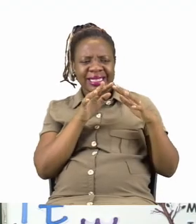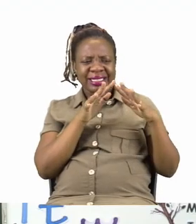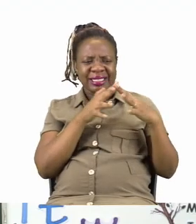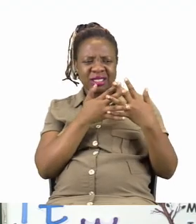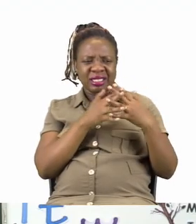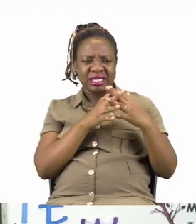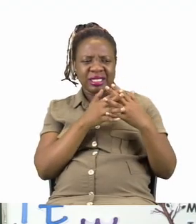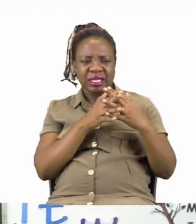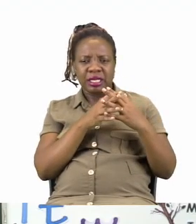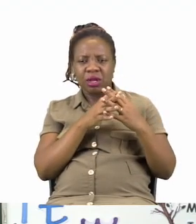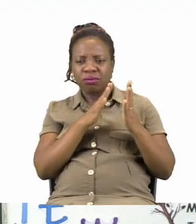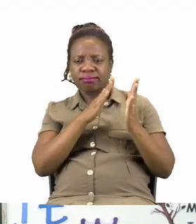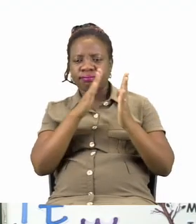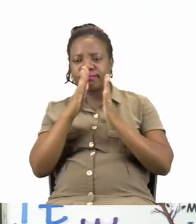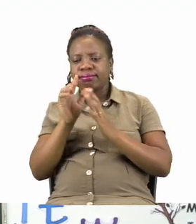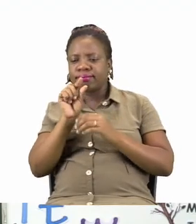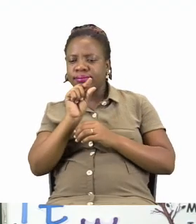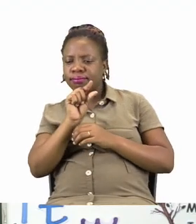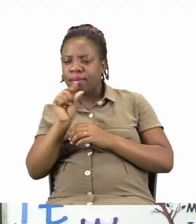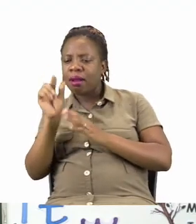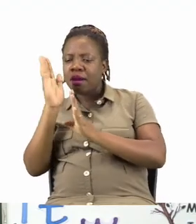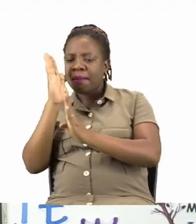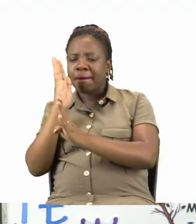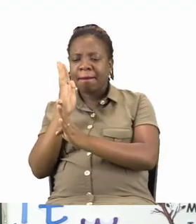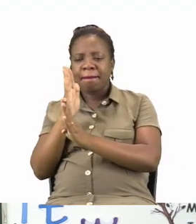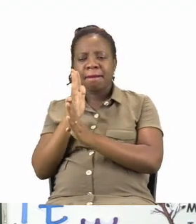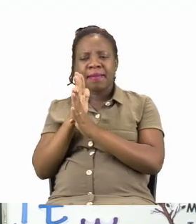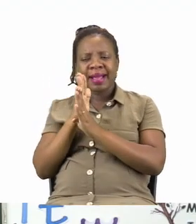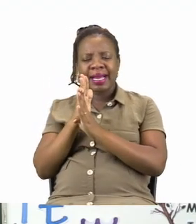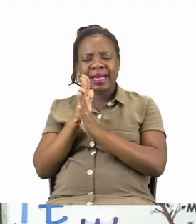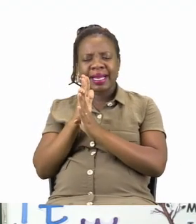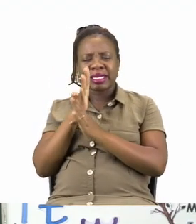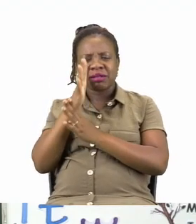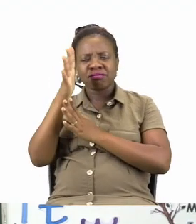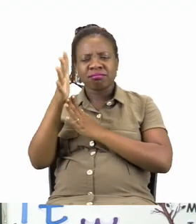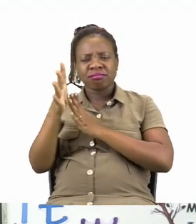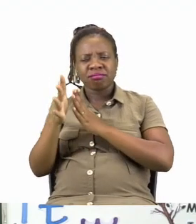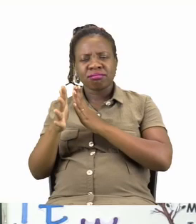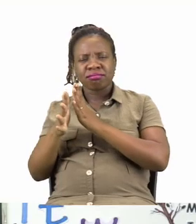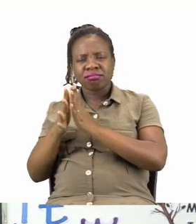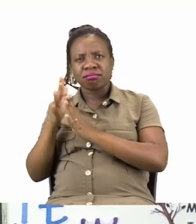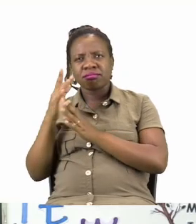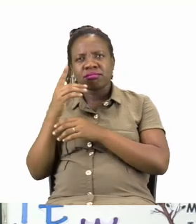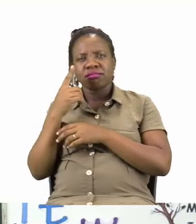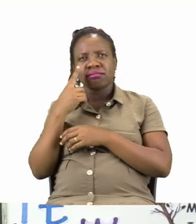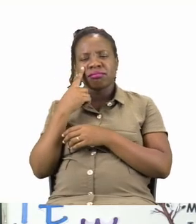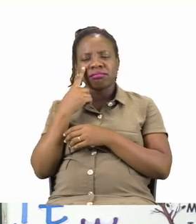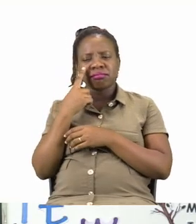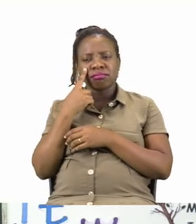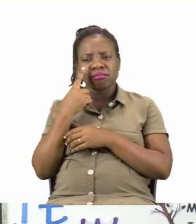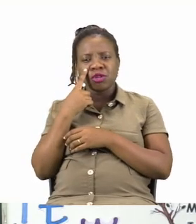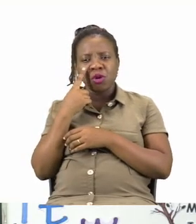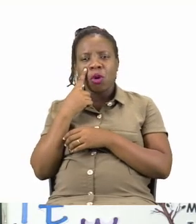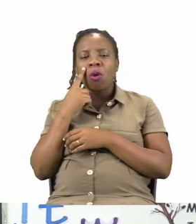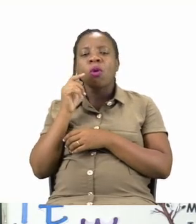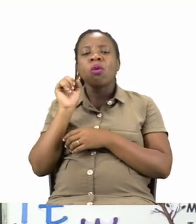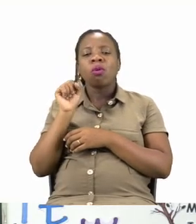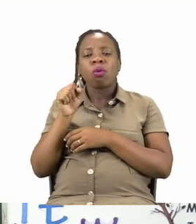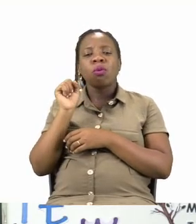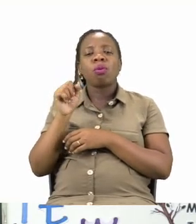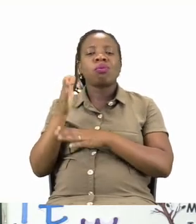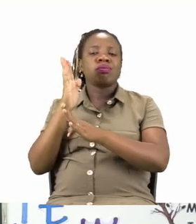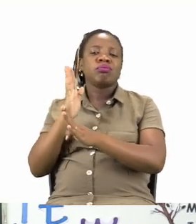if it sounds right. Okay? So this one is I am a water